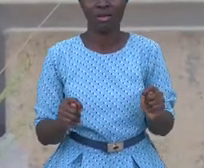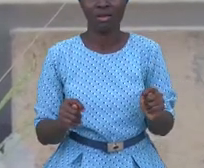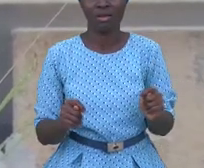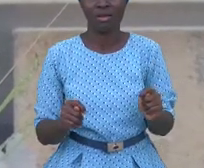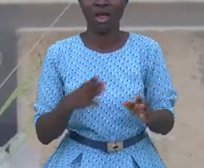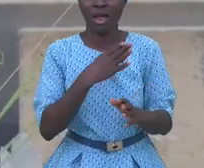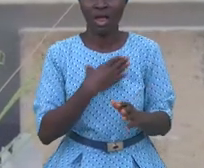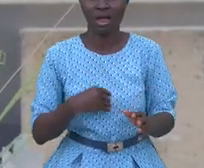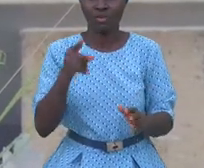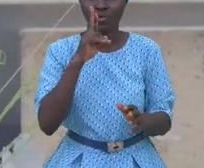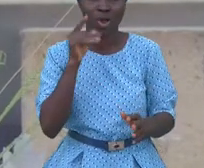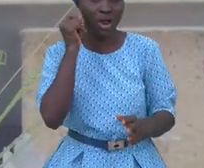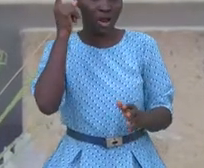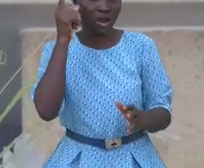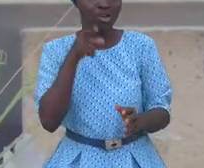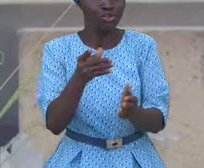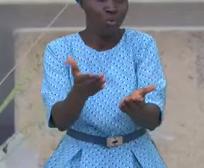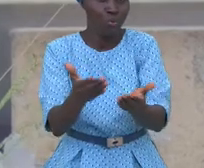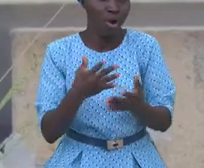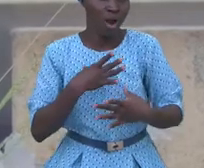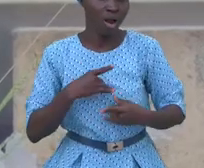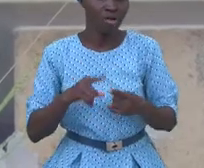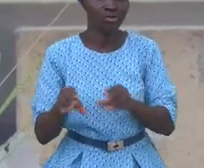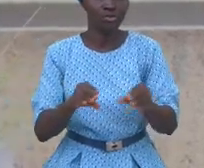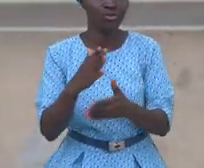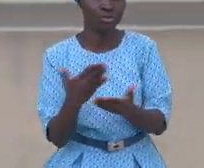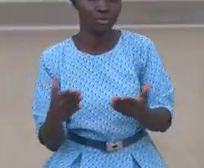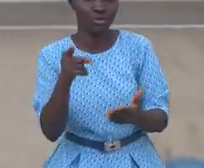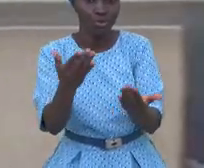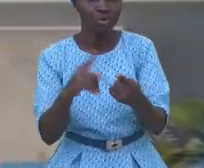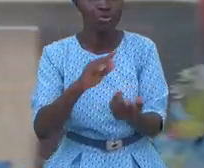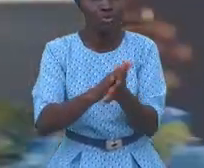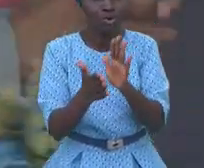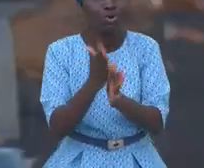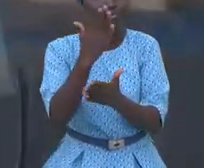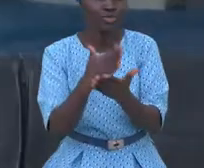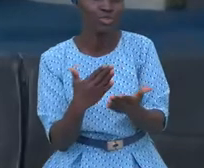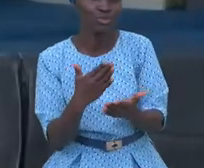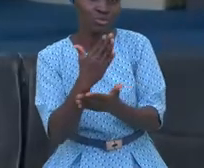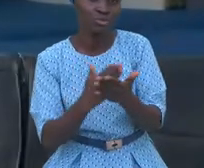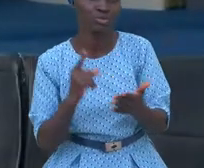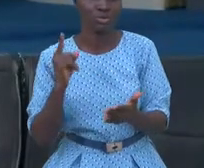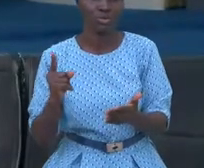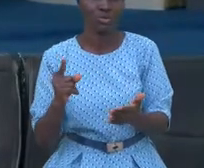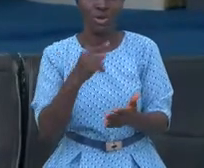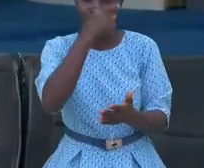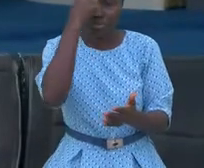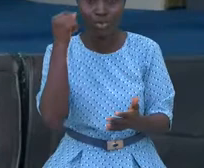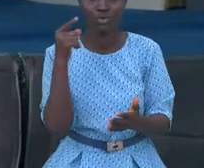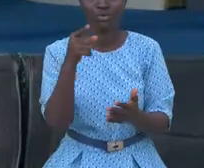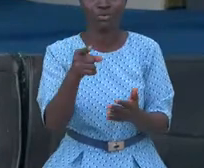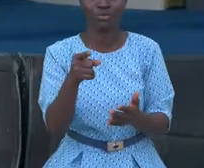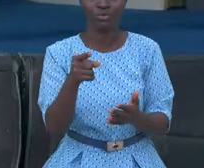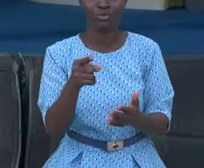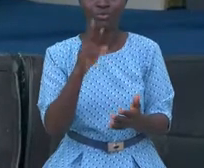You want to do something. You want to be something because you are honest in